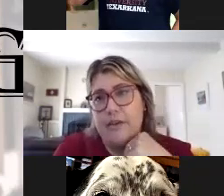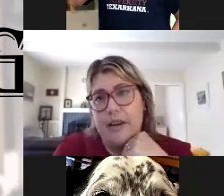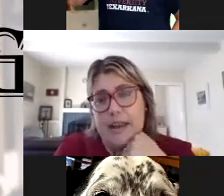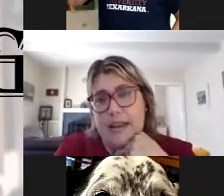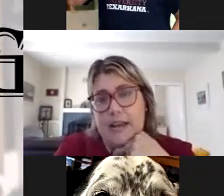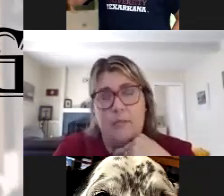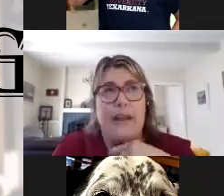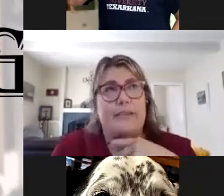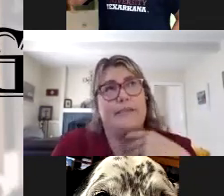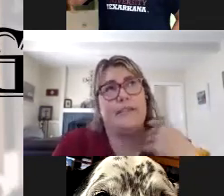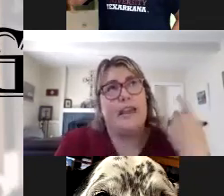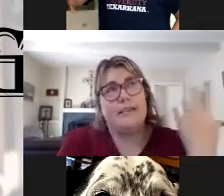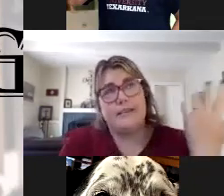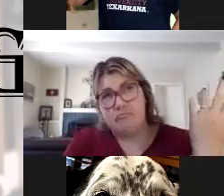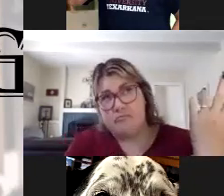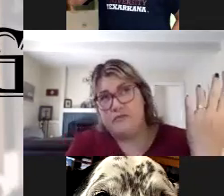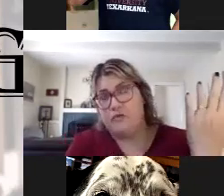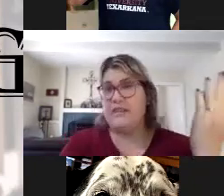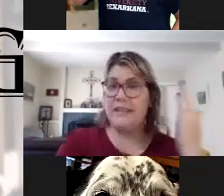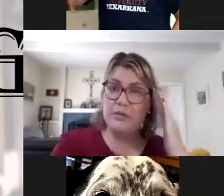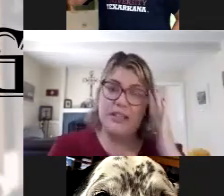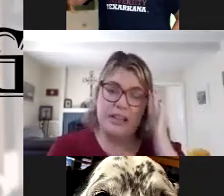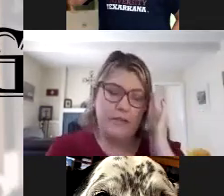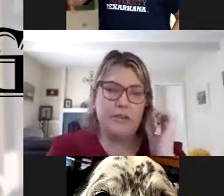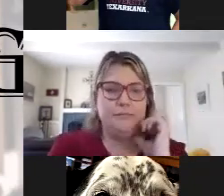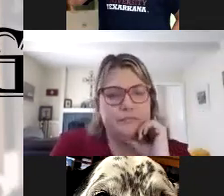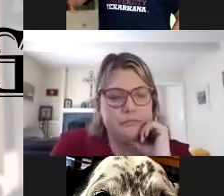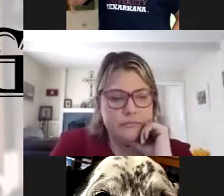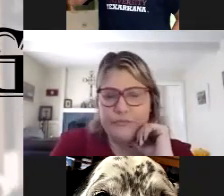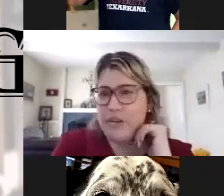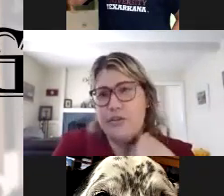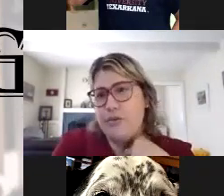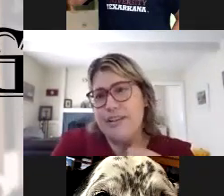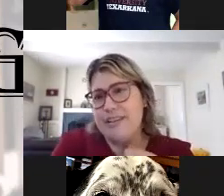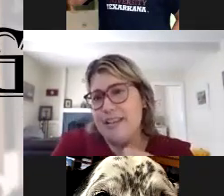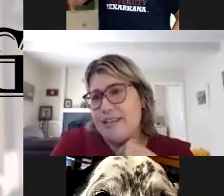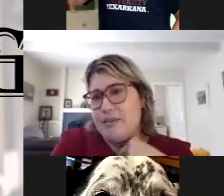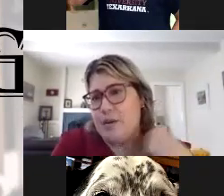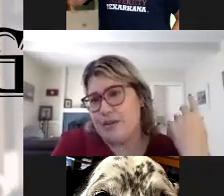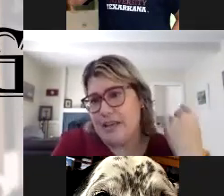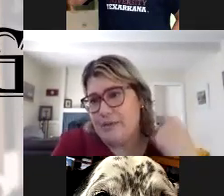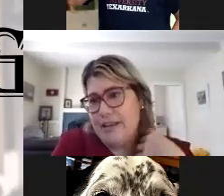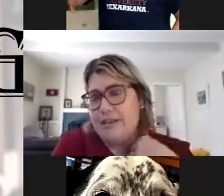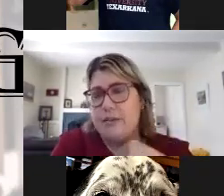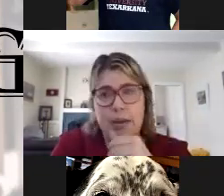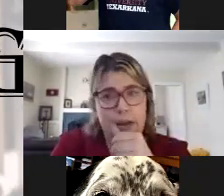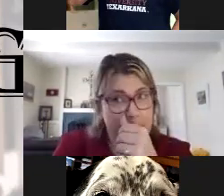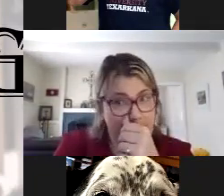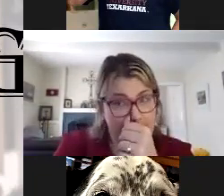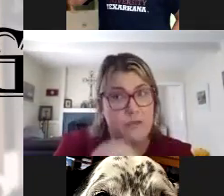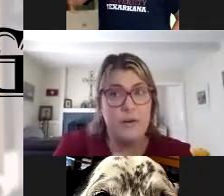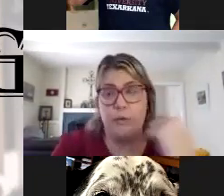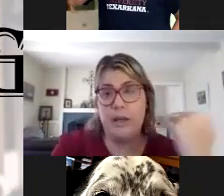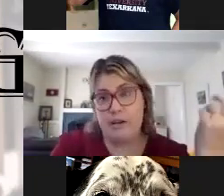the vote and Biden gets 46% of the vote. Joe Jorgensen gets 3%, right? So